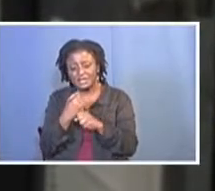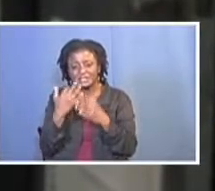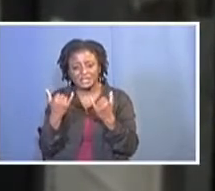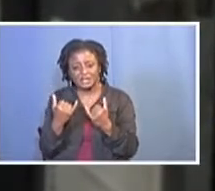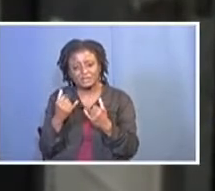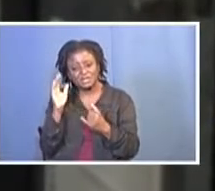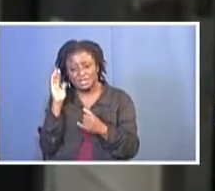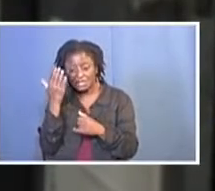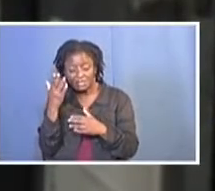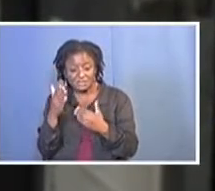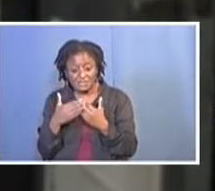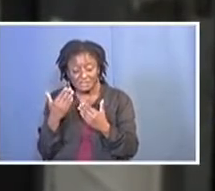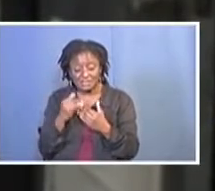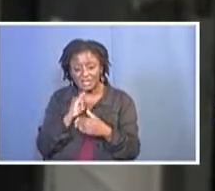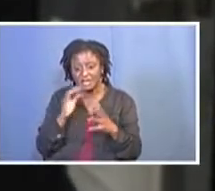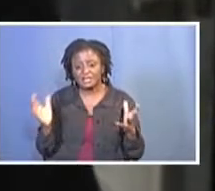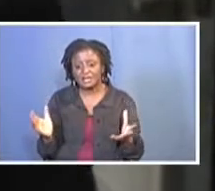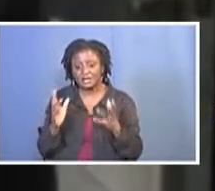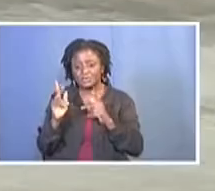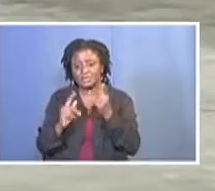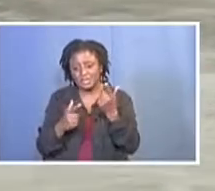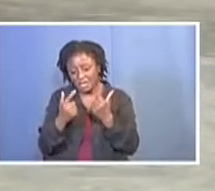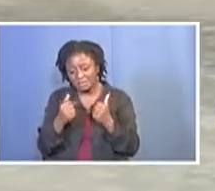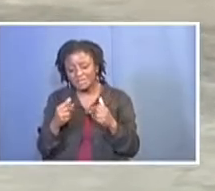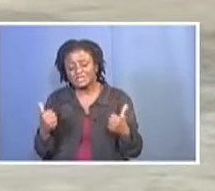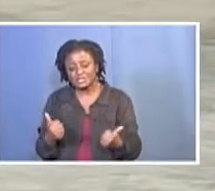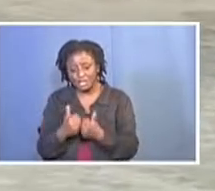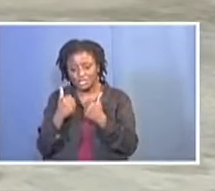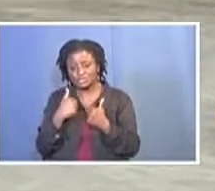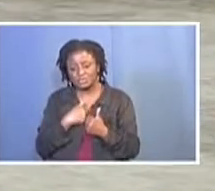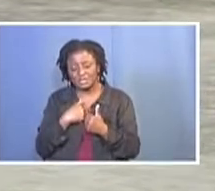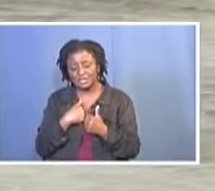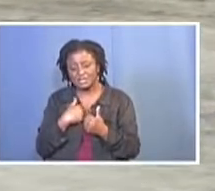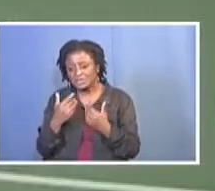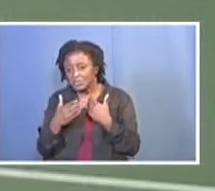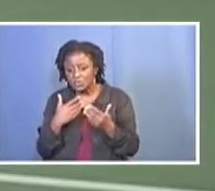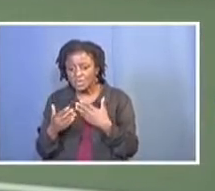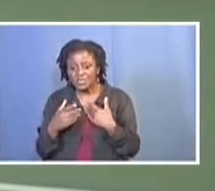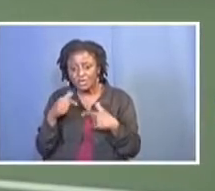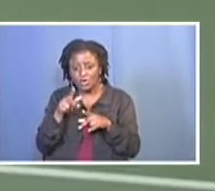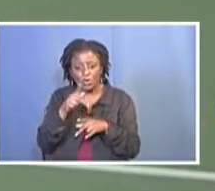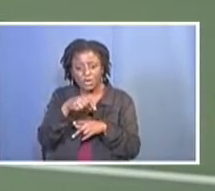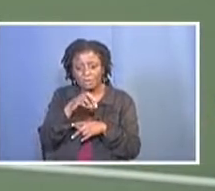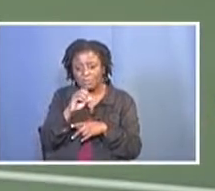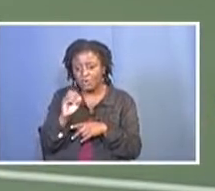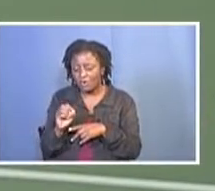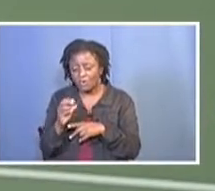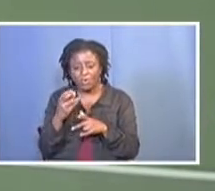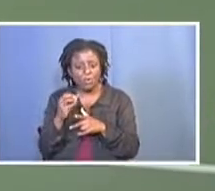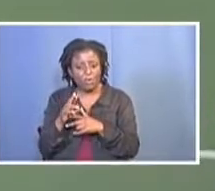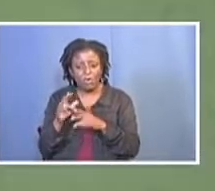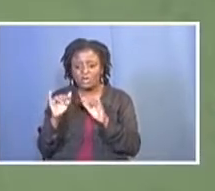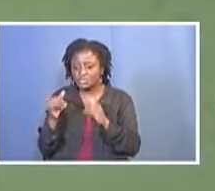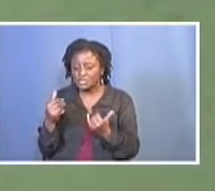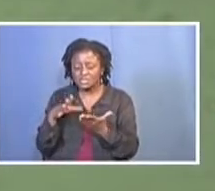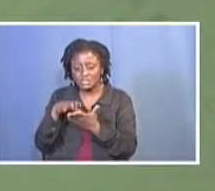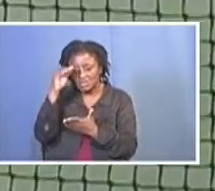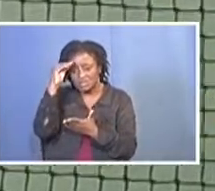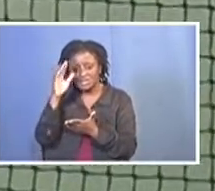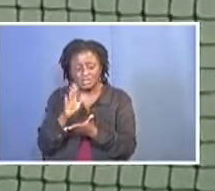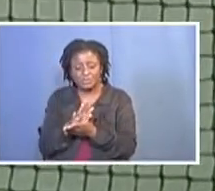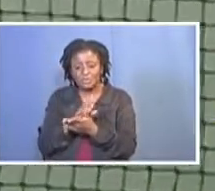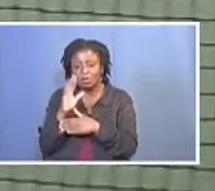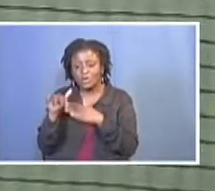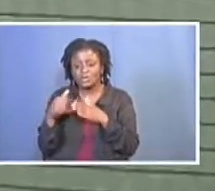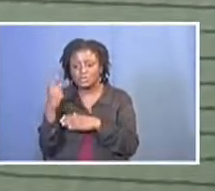and I just encourage persons to come out and challenge me. We'll see. And whether going pro or simply being schooled in the sport, all that's needed is a racket,